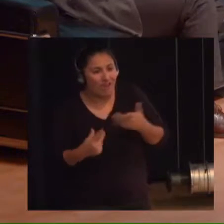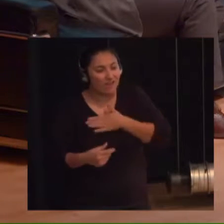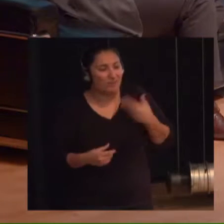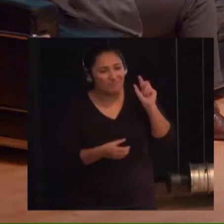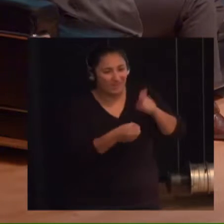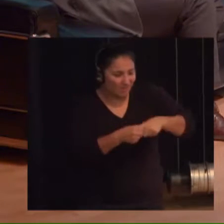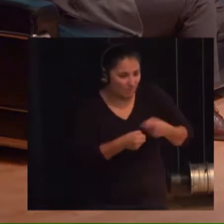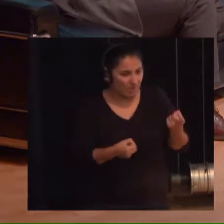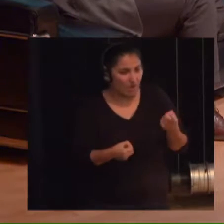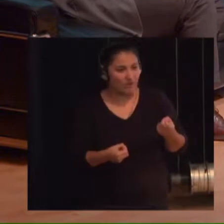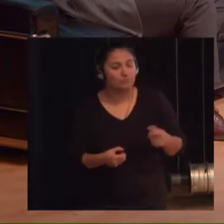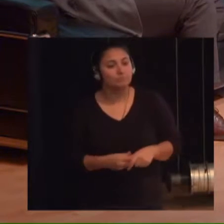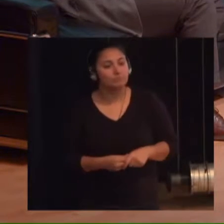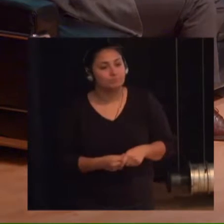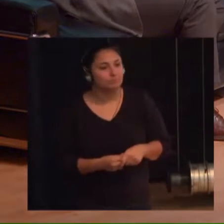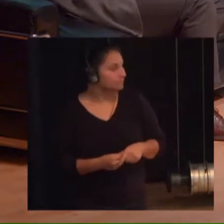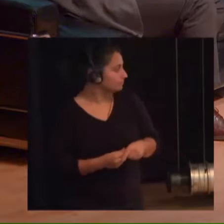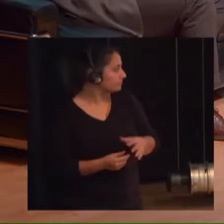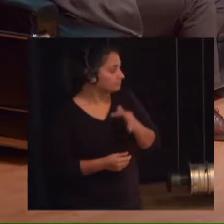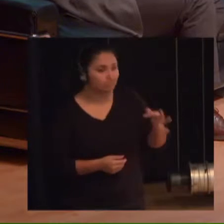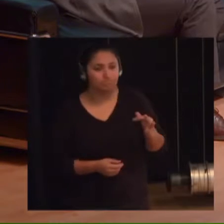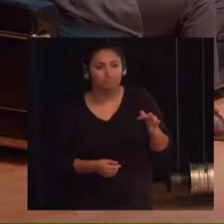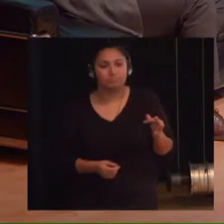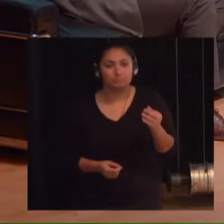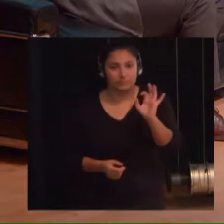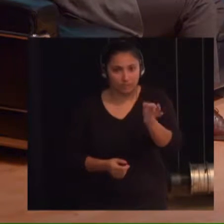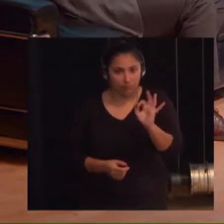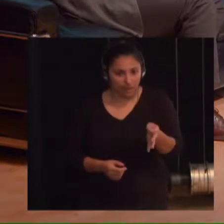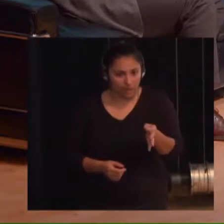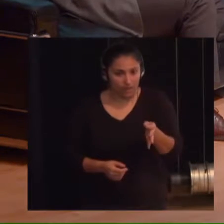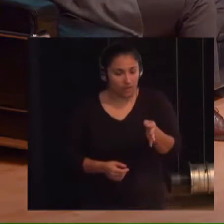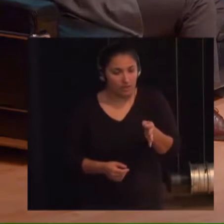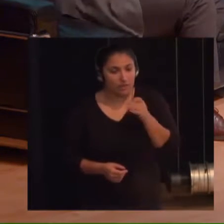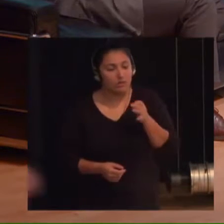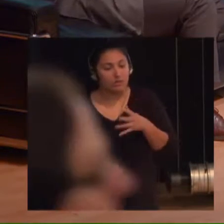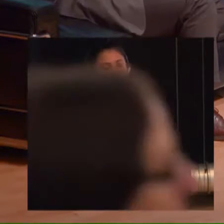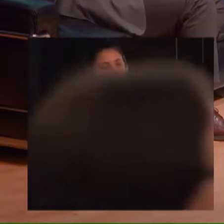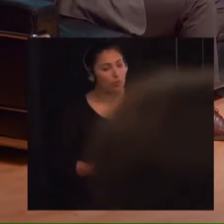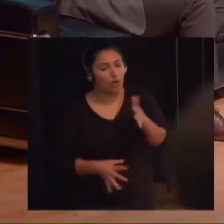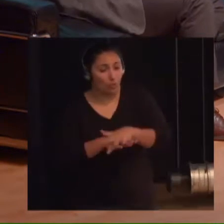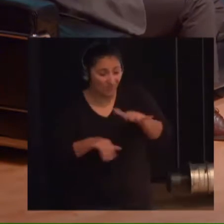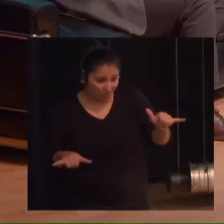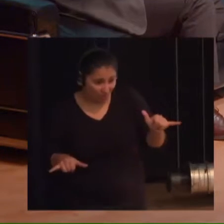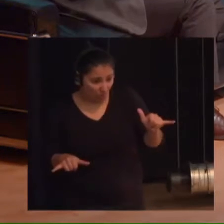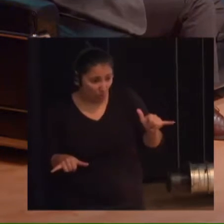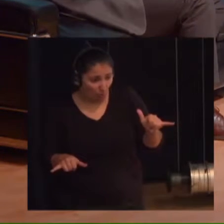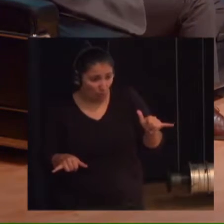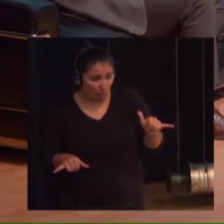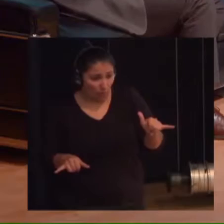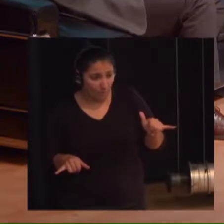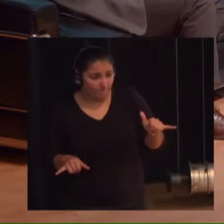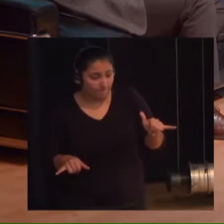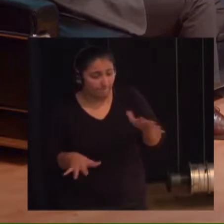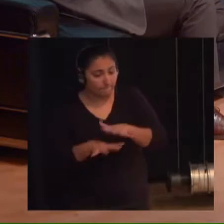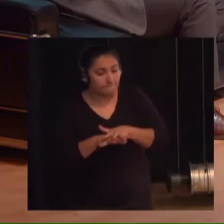But it is true that although there is a trade-off, we were just, I mean, in the previous round table with the